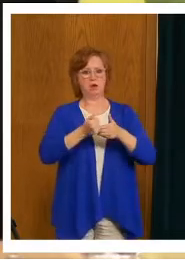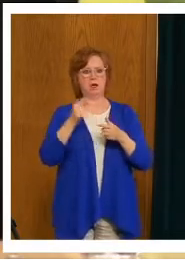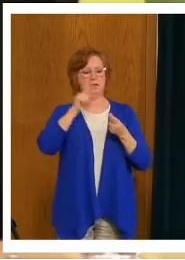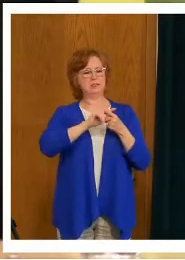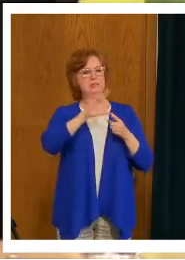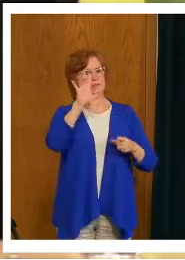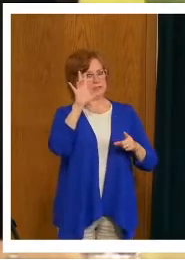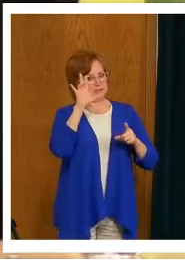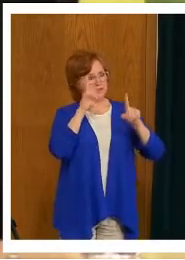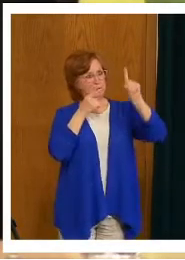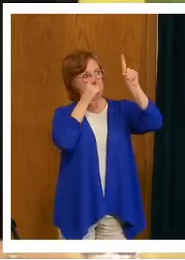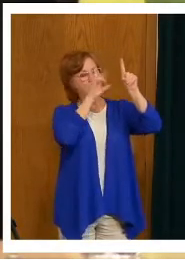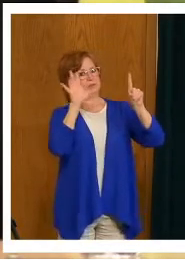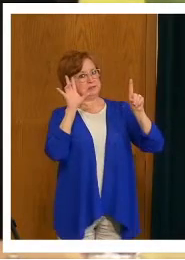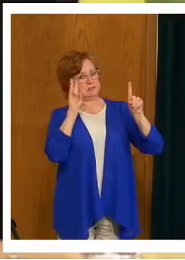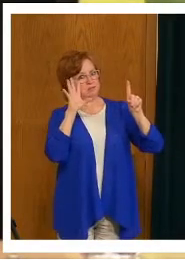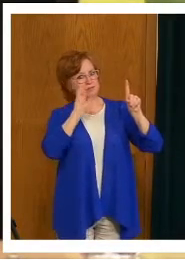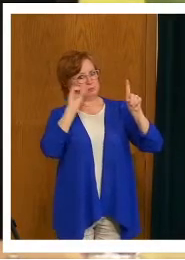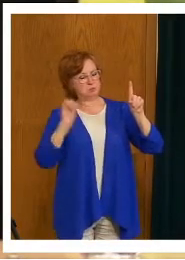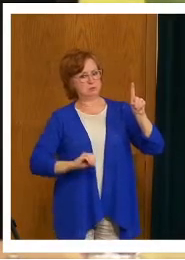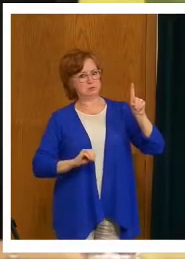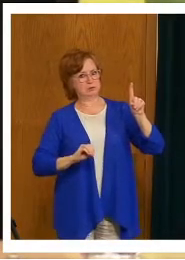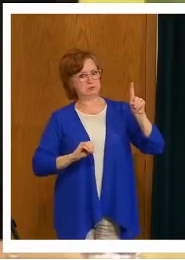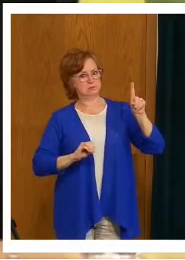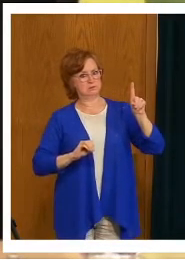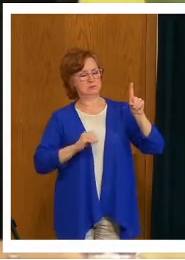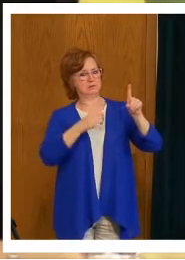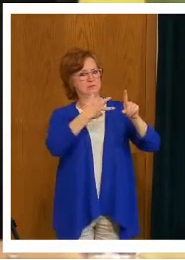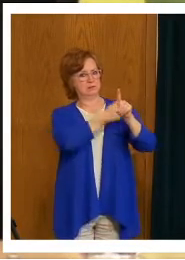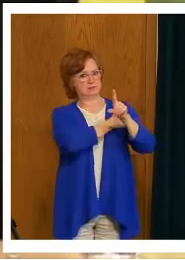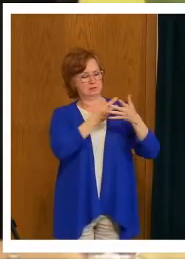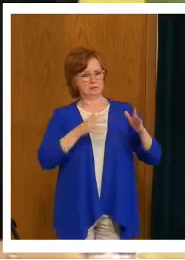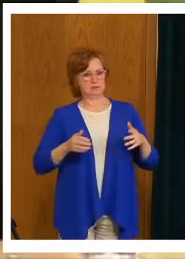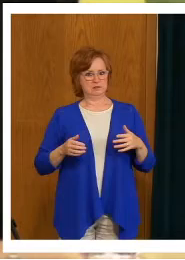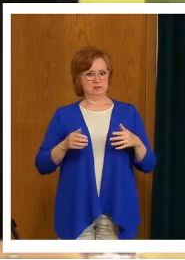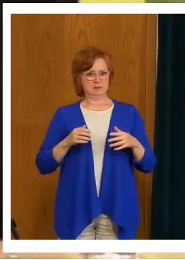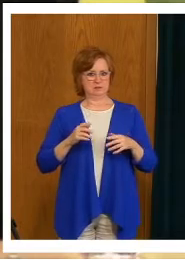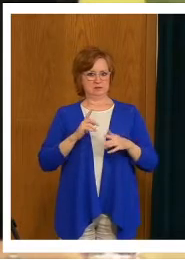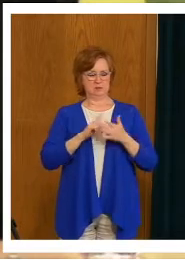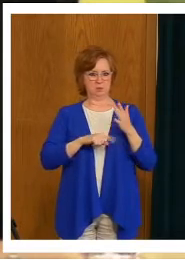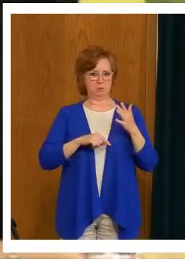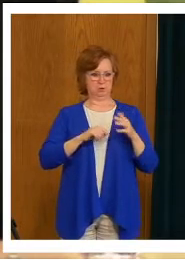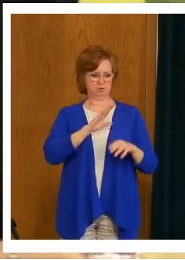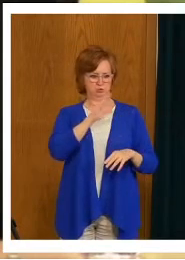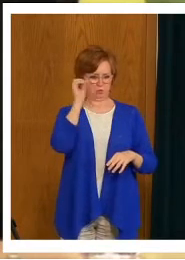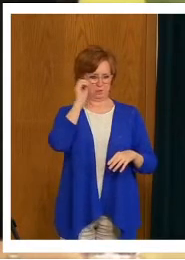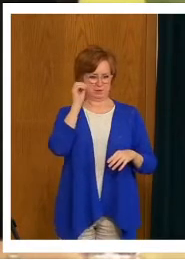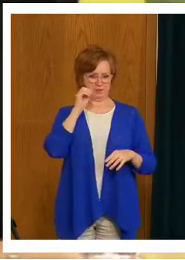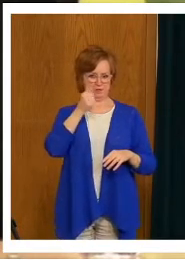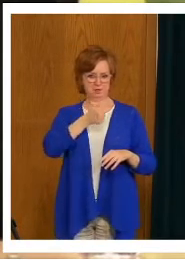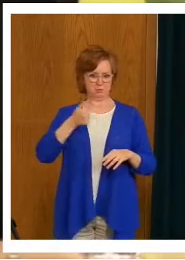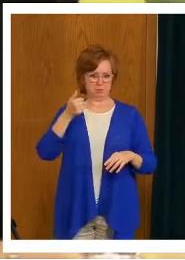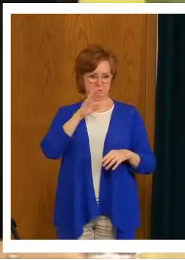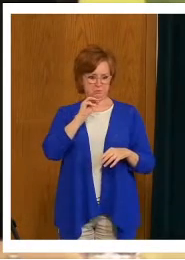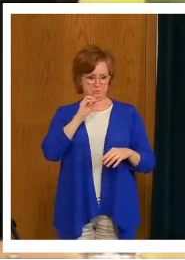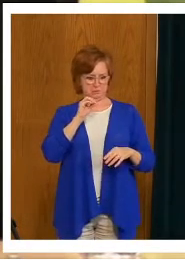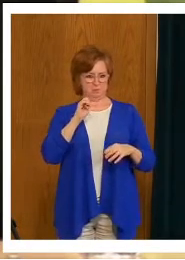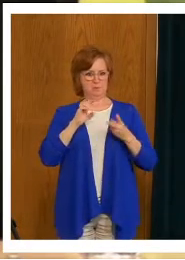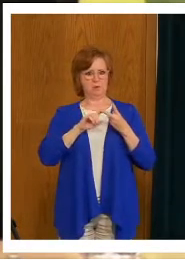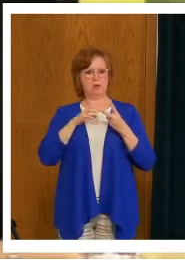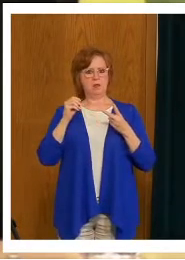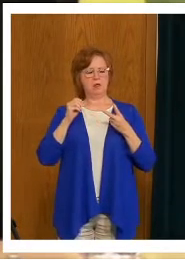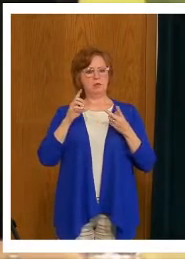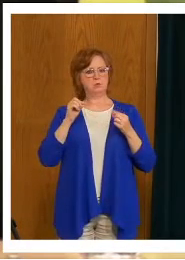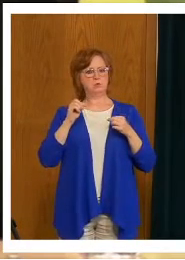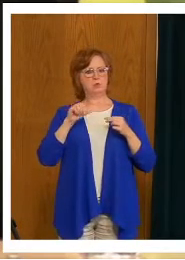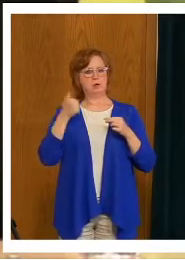down dramatically. What do you say to that, Premier, and are other provinces already asking Saskatchewan about